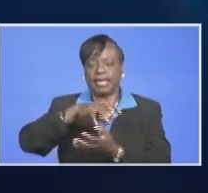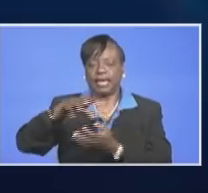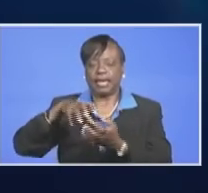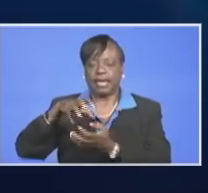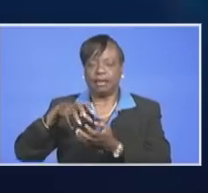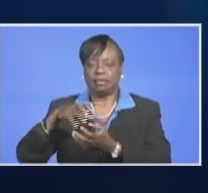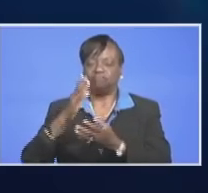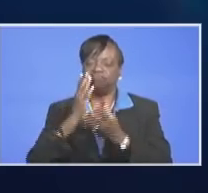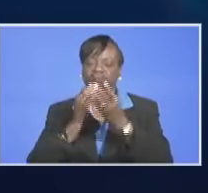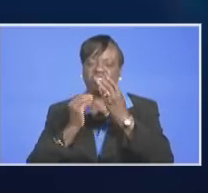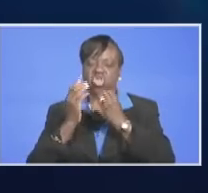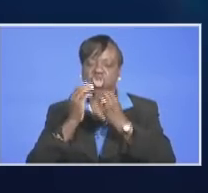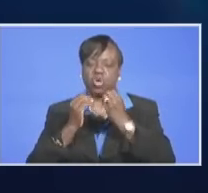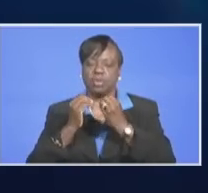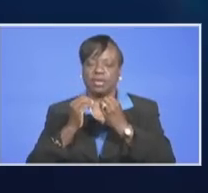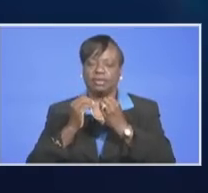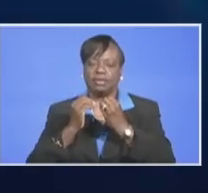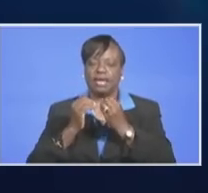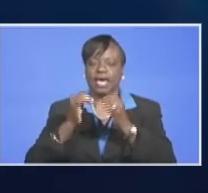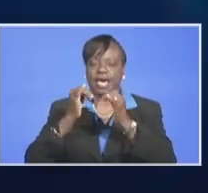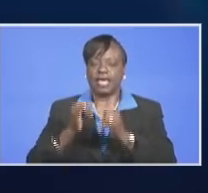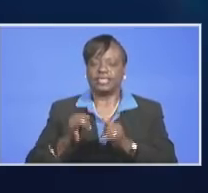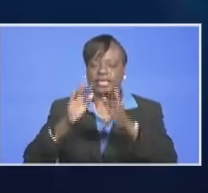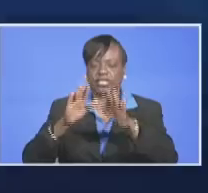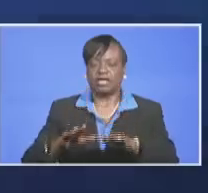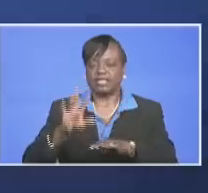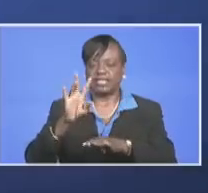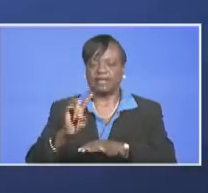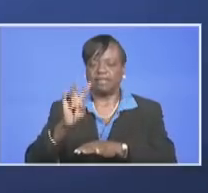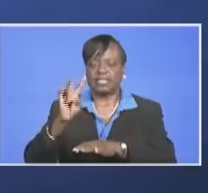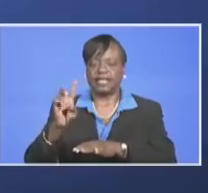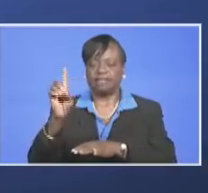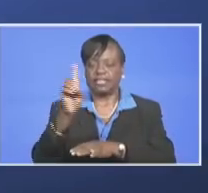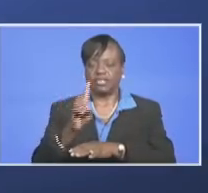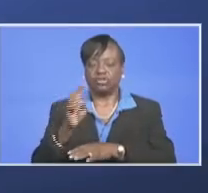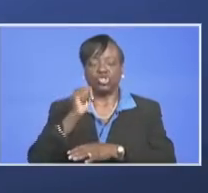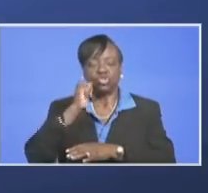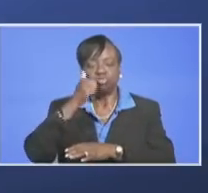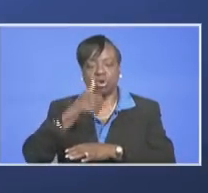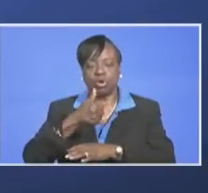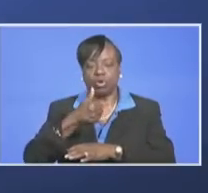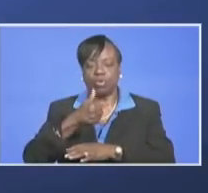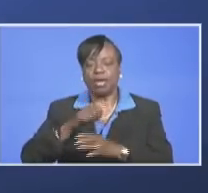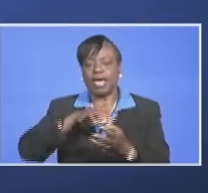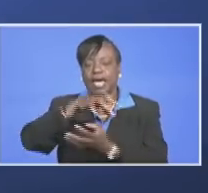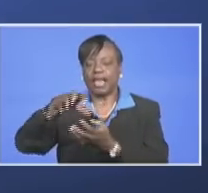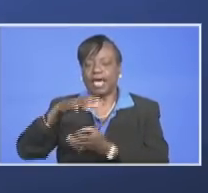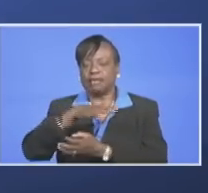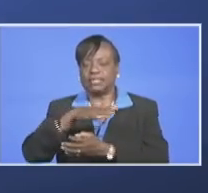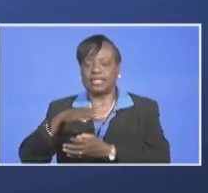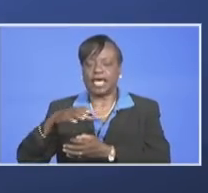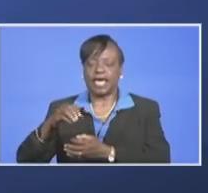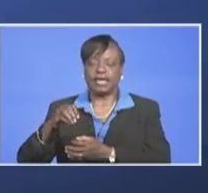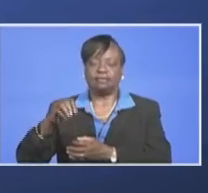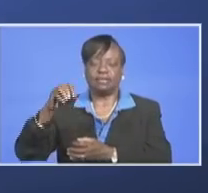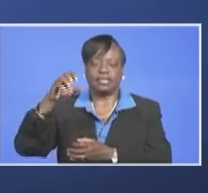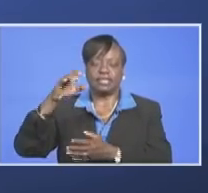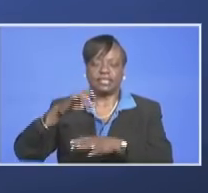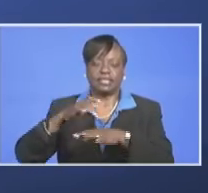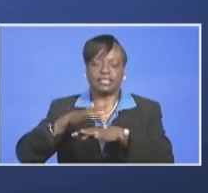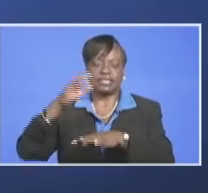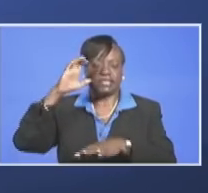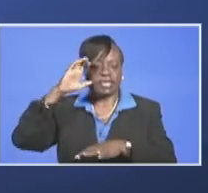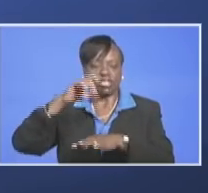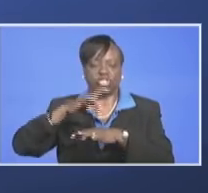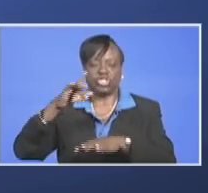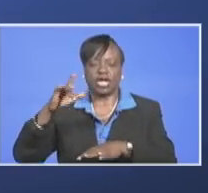showers. Still possible, low temperature getting down to 77 degrees. And tomorrow, we're looking at periods of clouds and sunshine again. In the morning, we can have 1 or